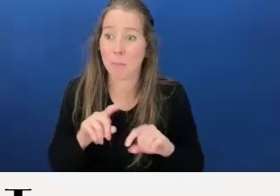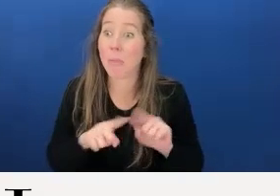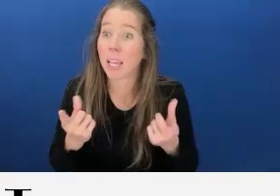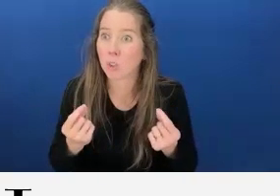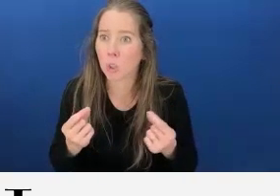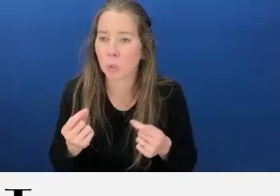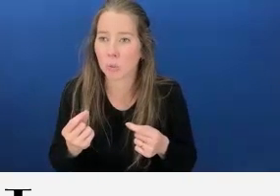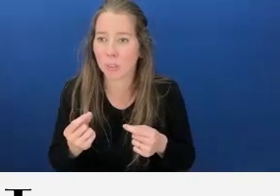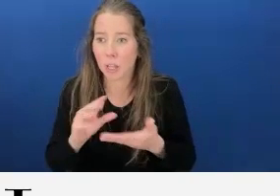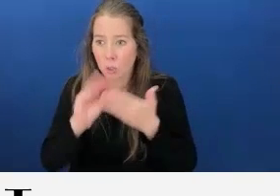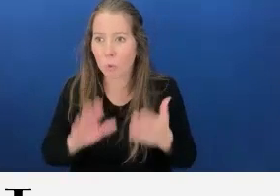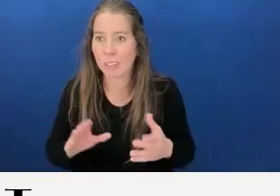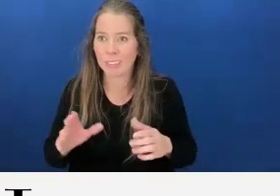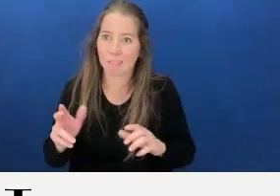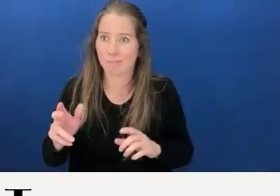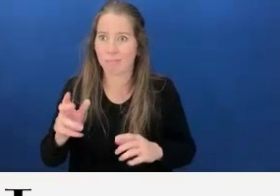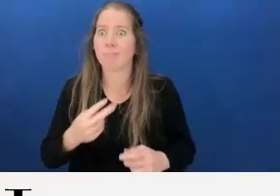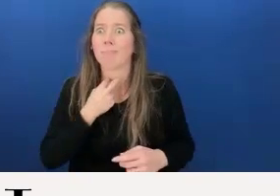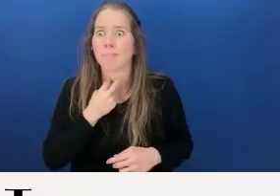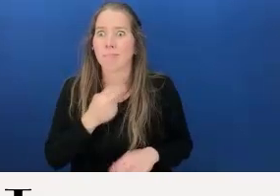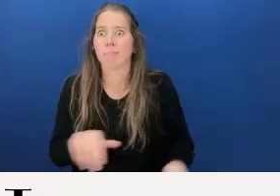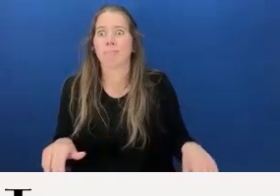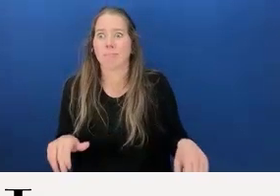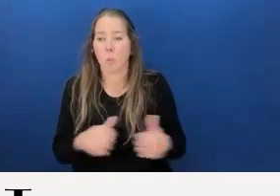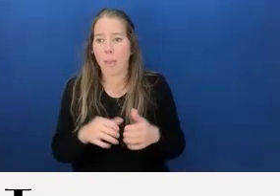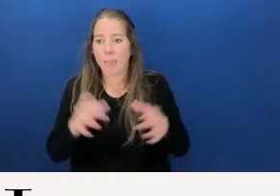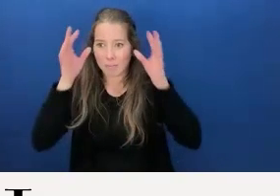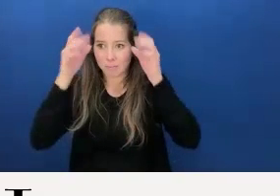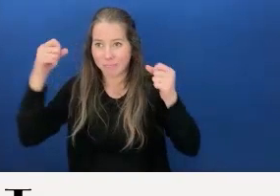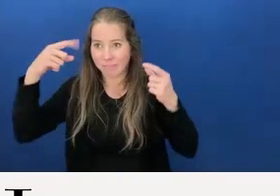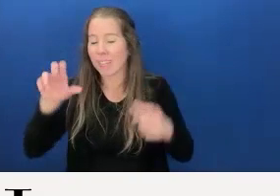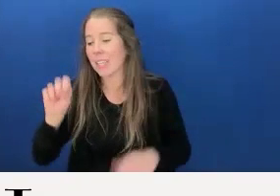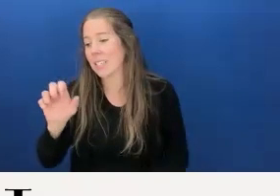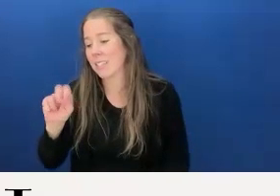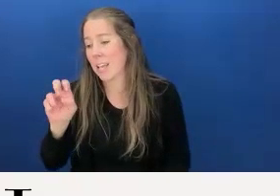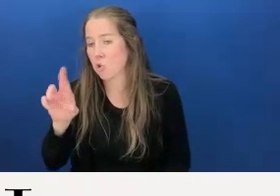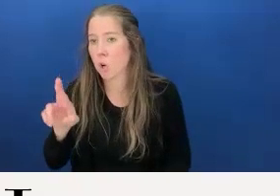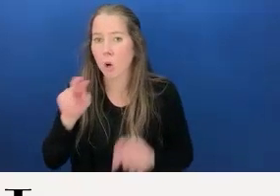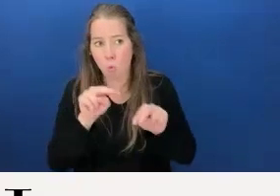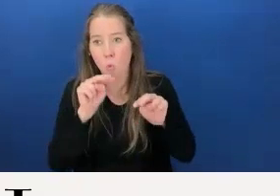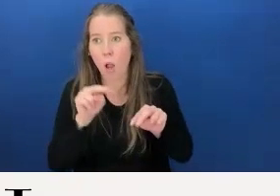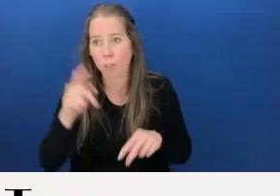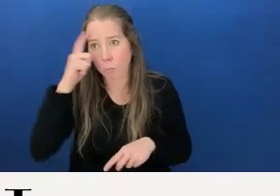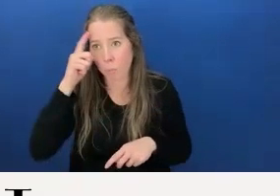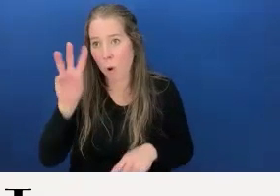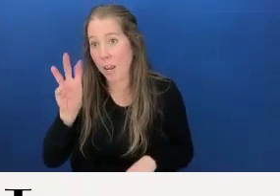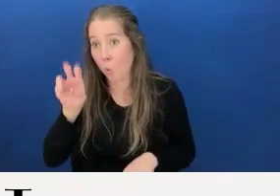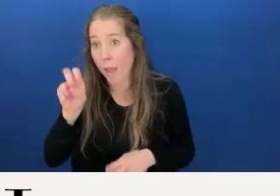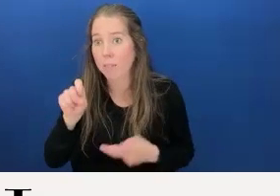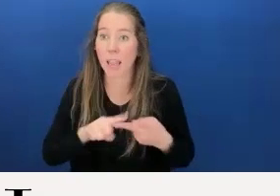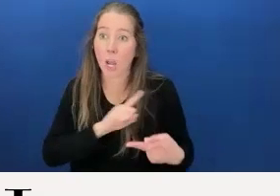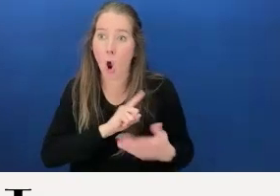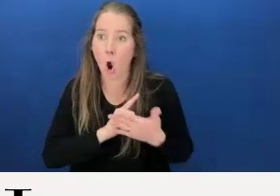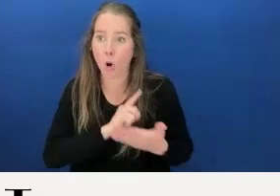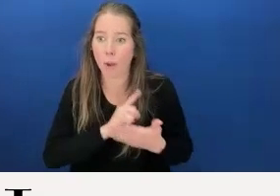students with a sensor and they track their brain waves and their heart rate. And so when they